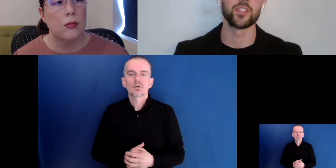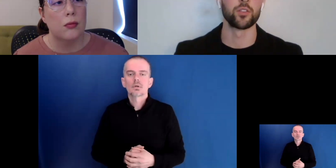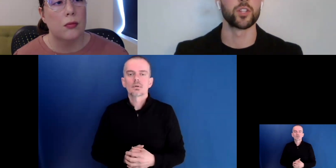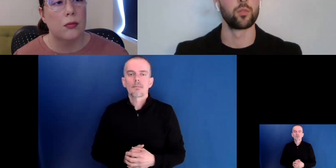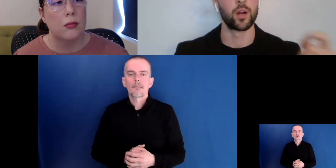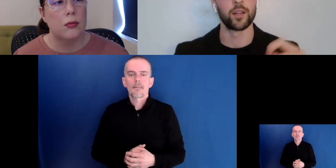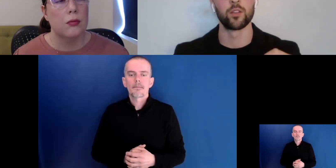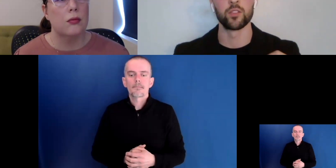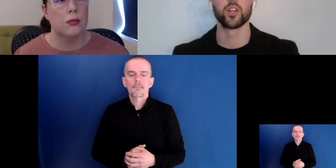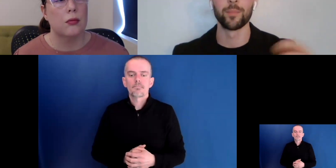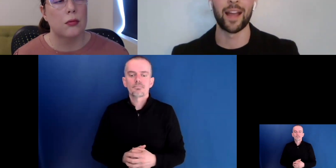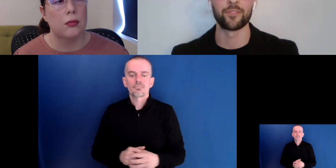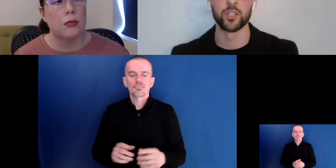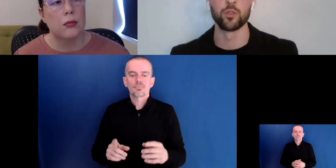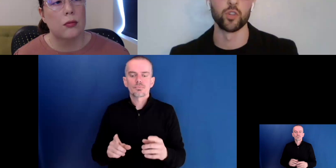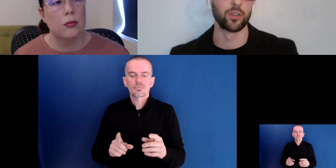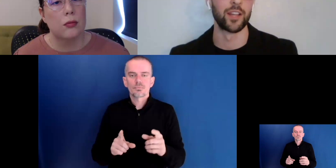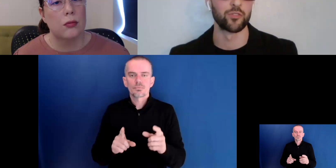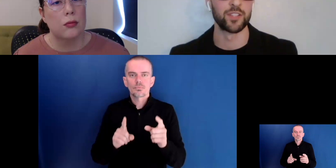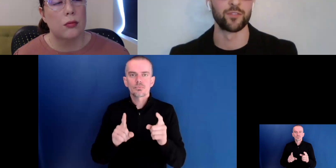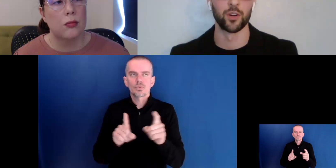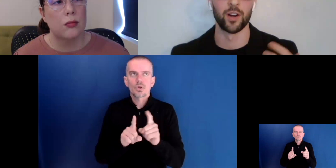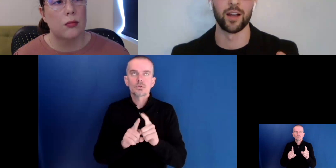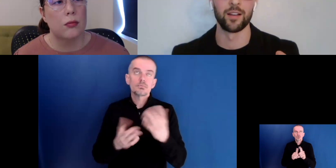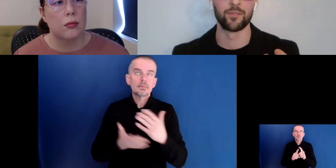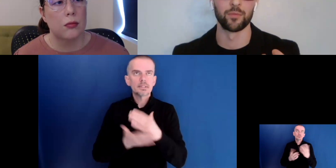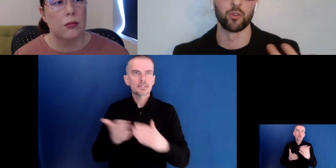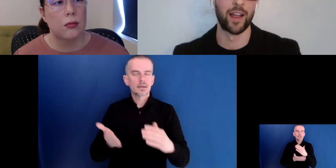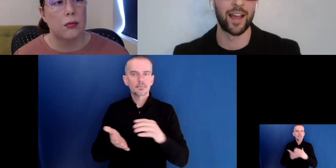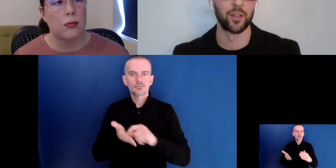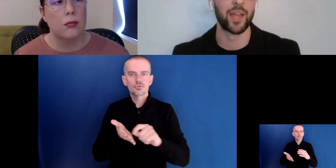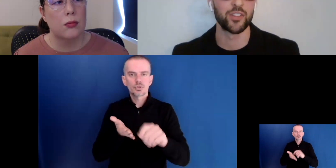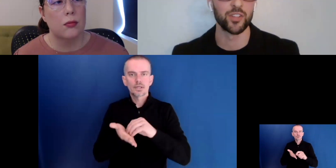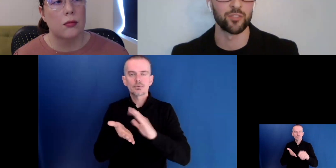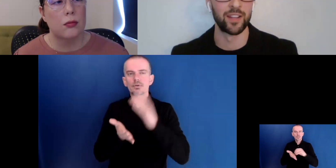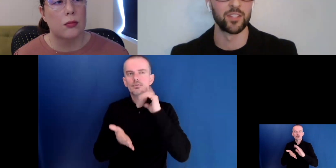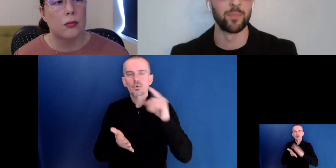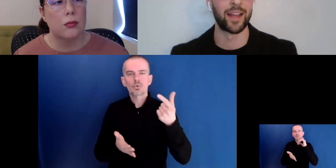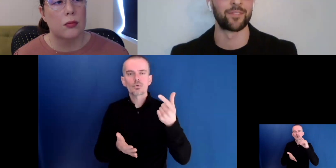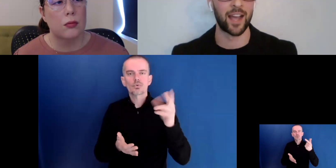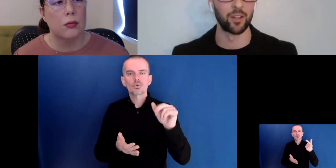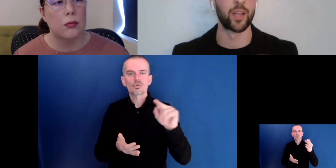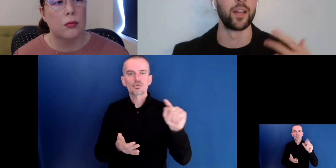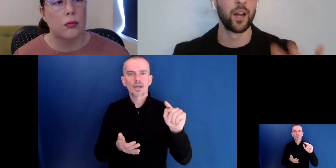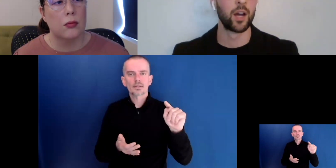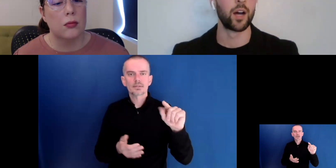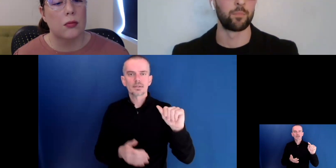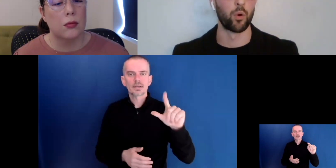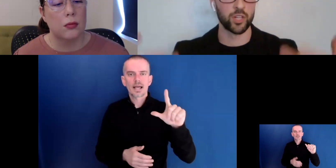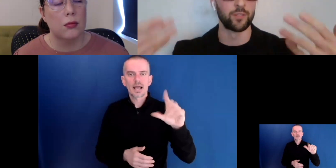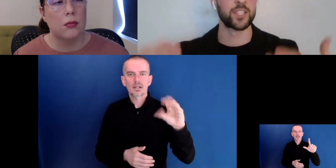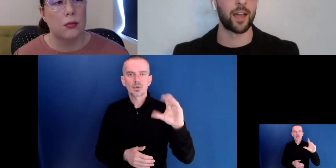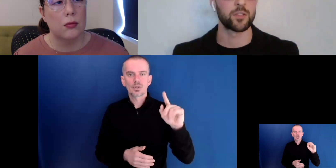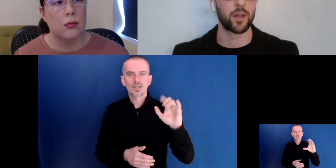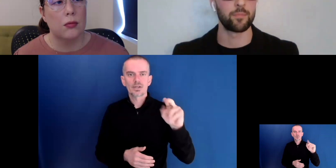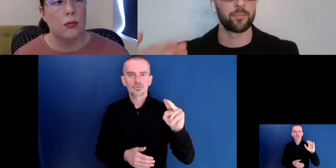There is also, you still might have to do journal entries for grant allocations, right? So you might have to allocate a